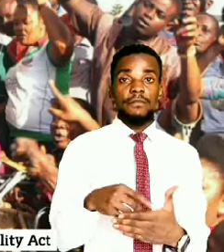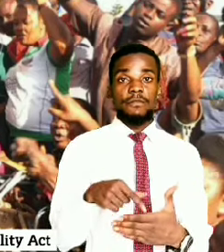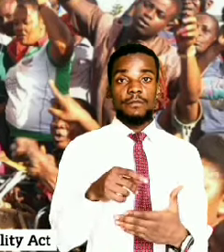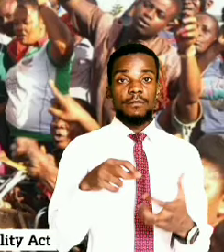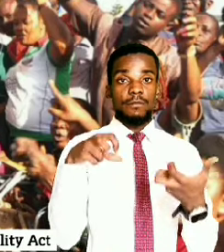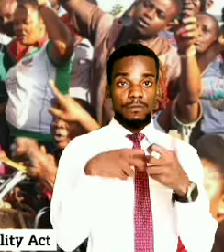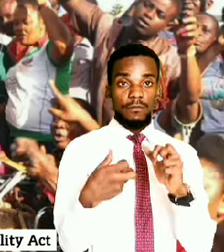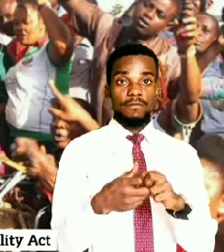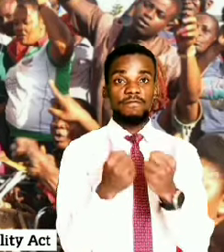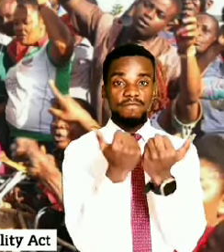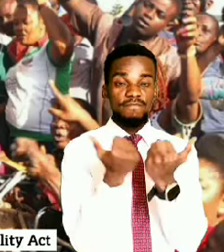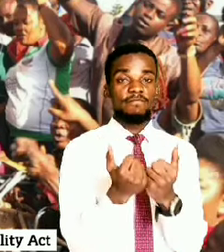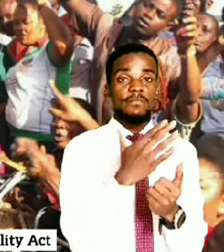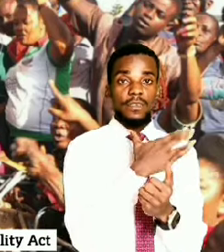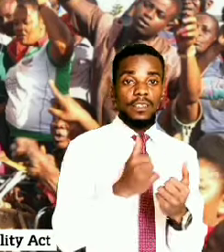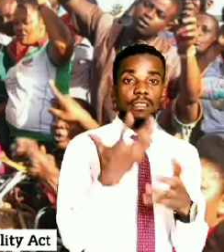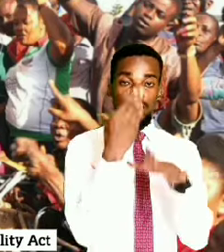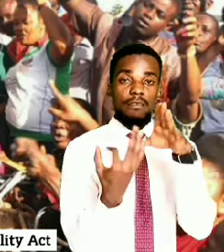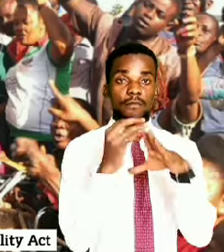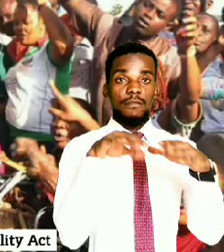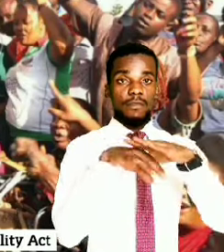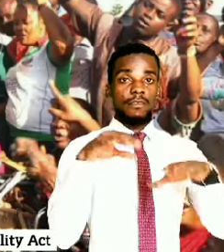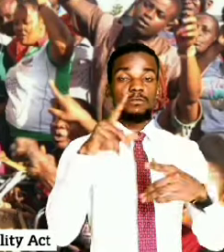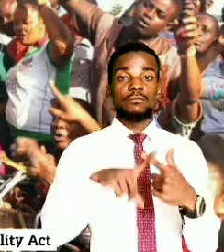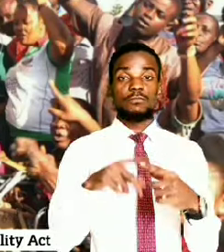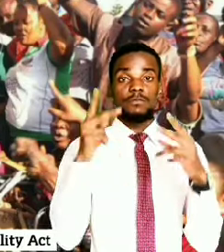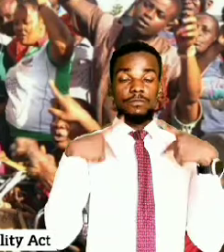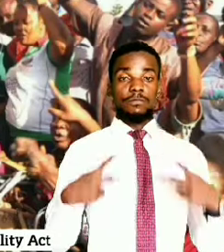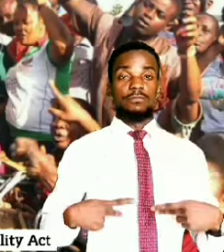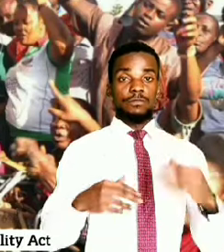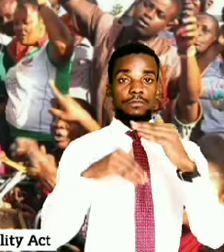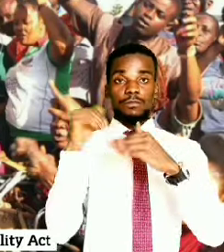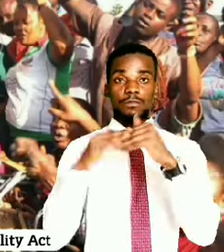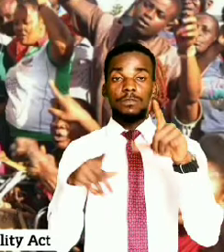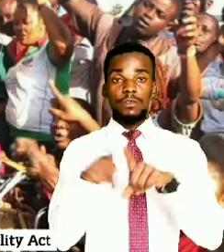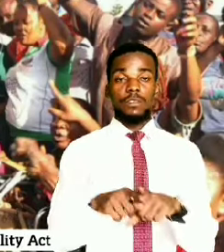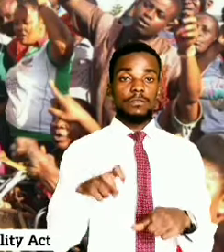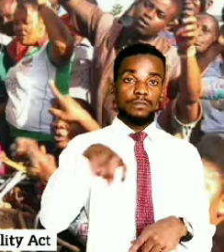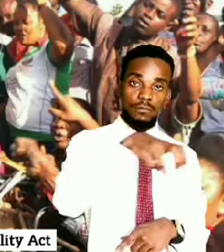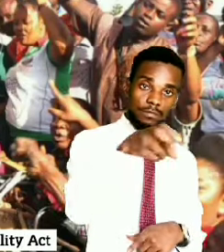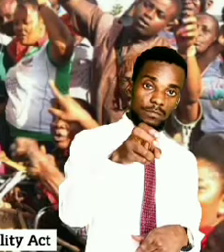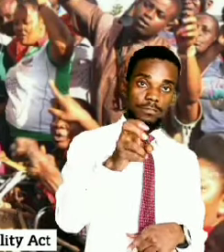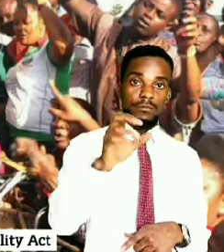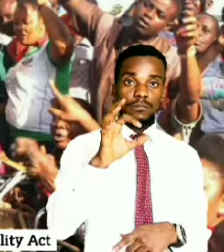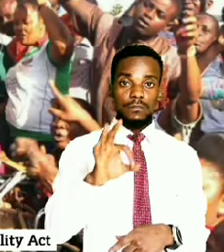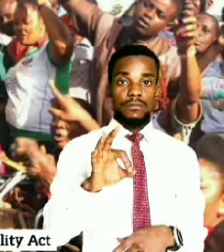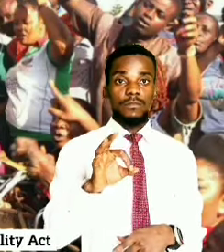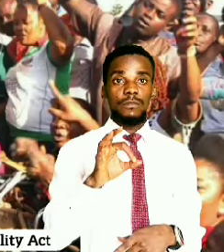violence, lack of access to physical structures such as transportation, health,